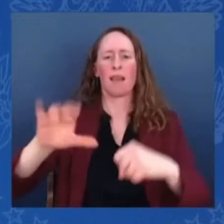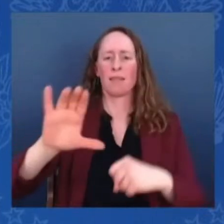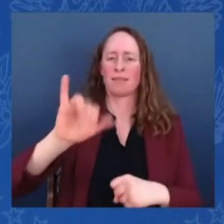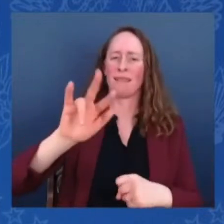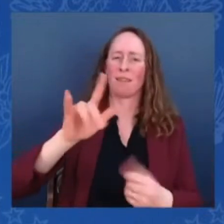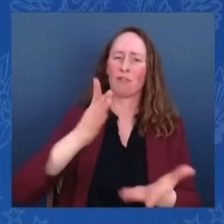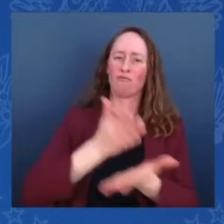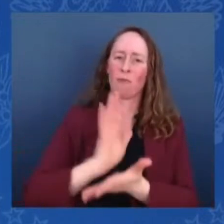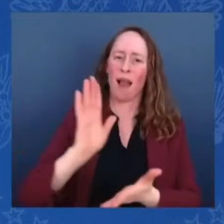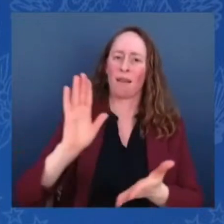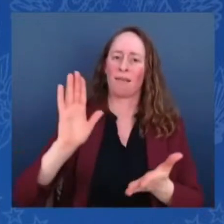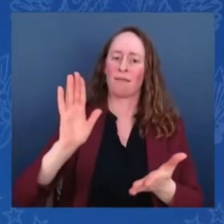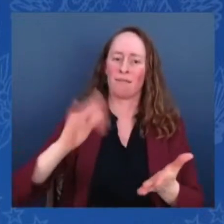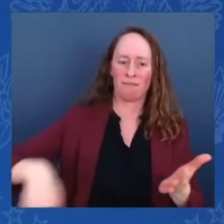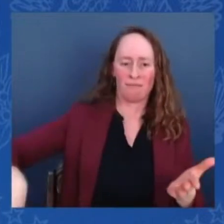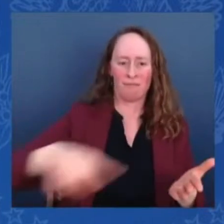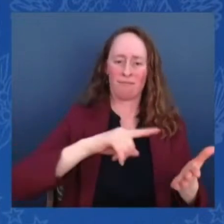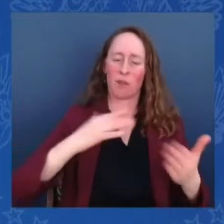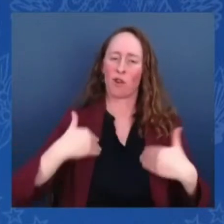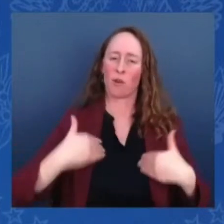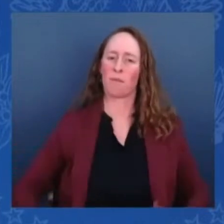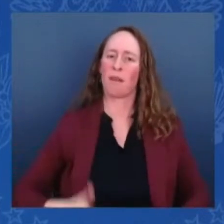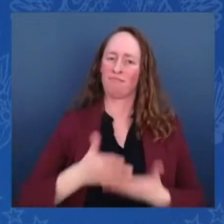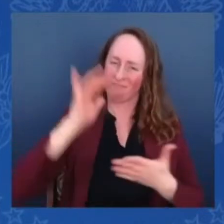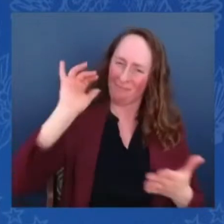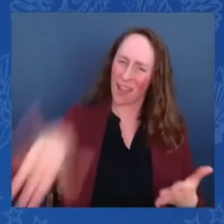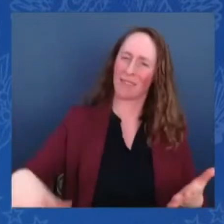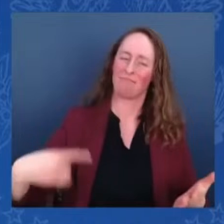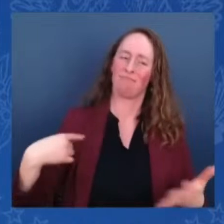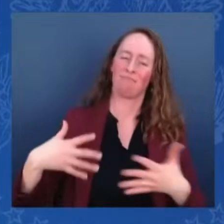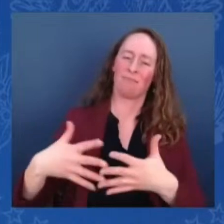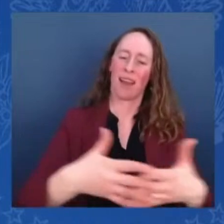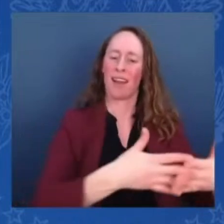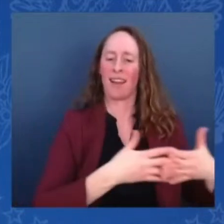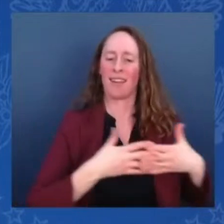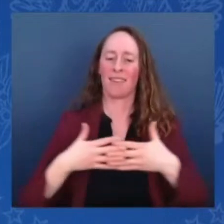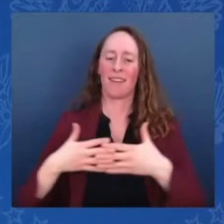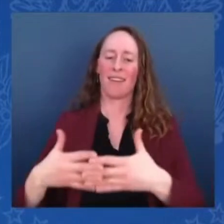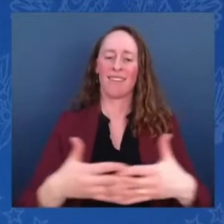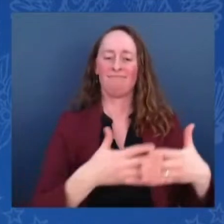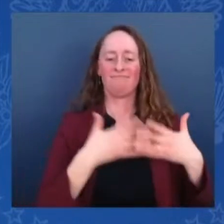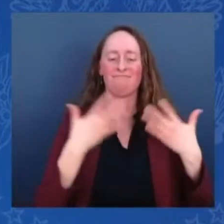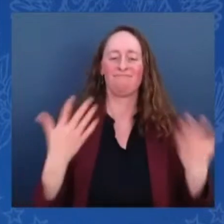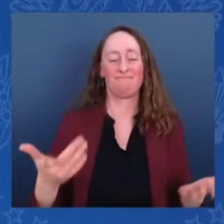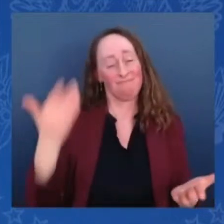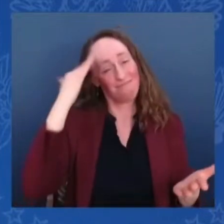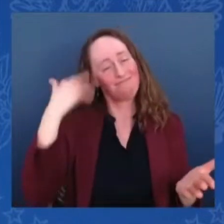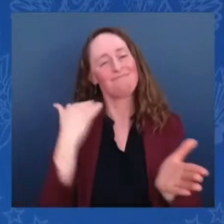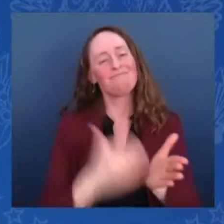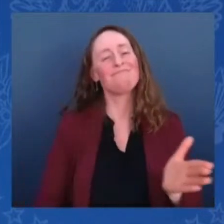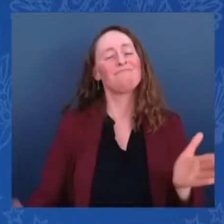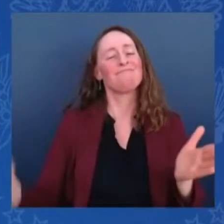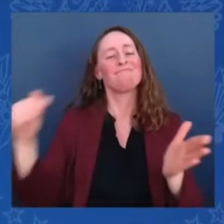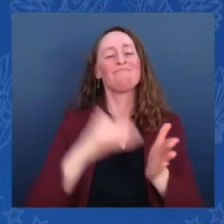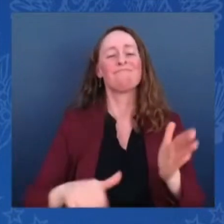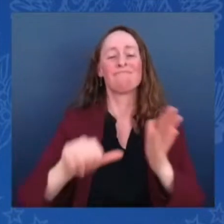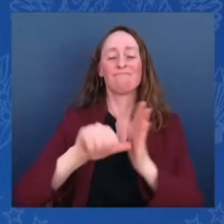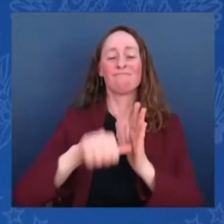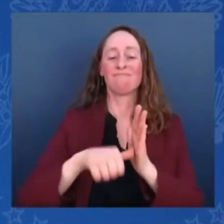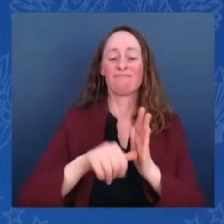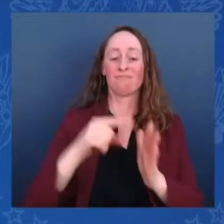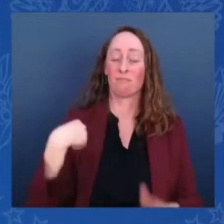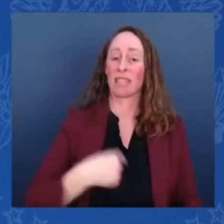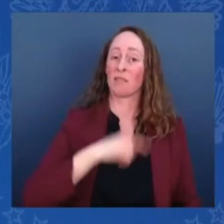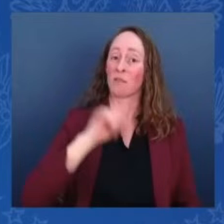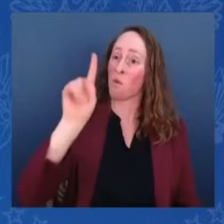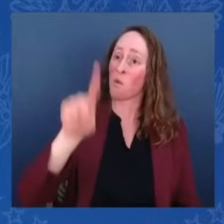are. You've heard me say it many times before. We're the only country on earth founded